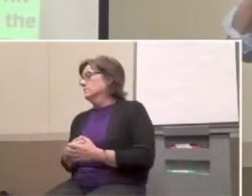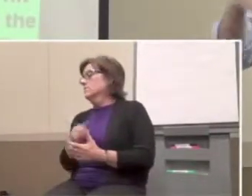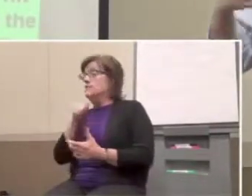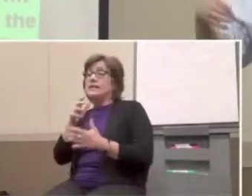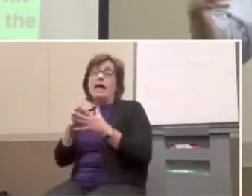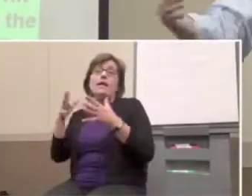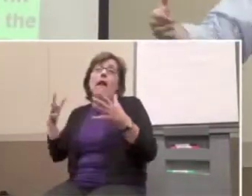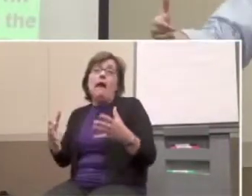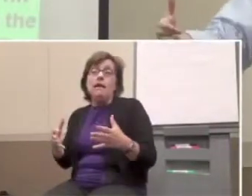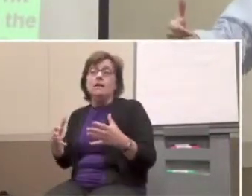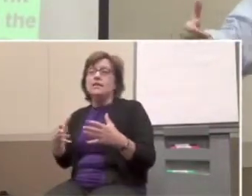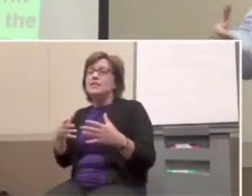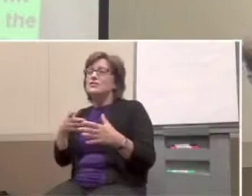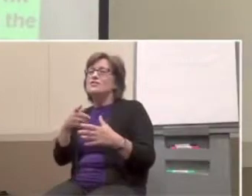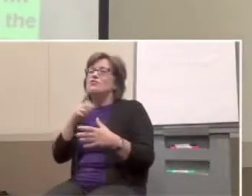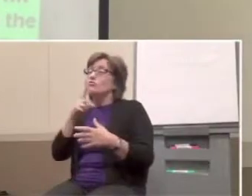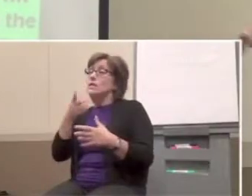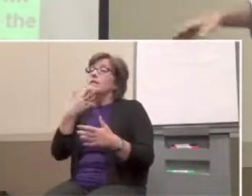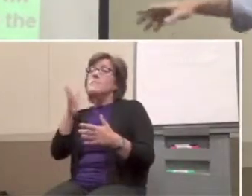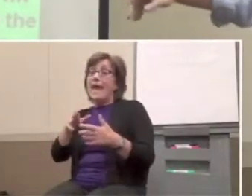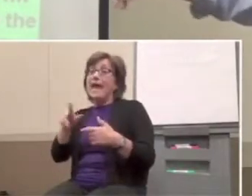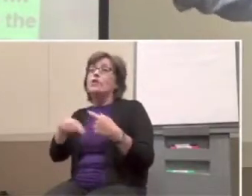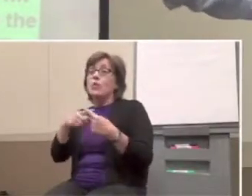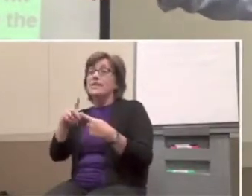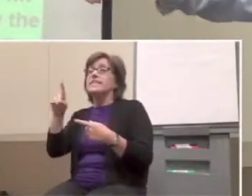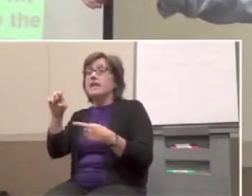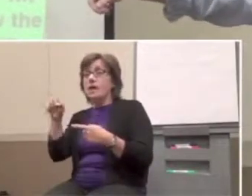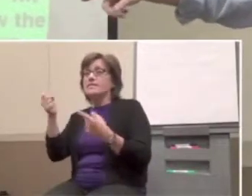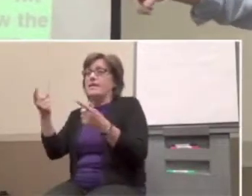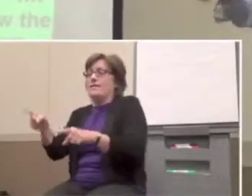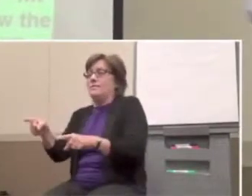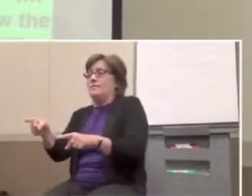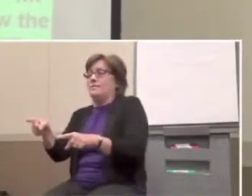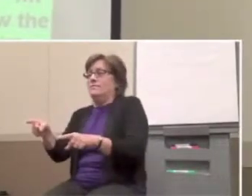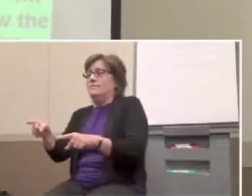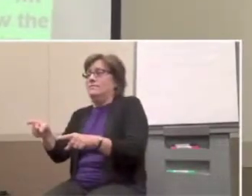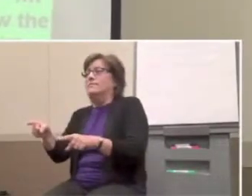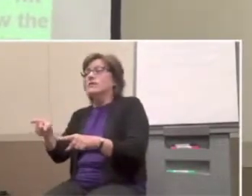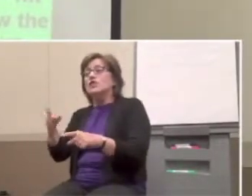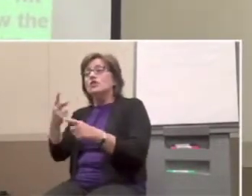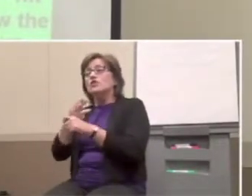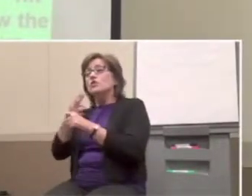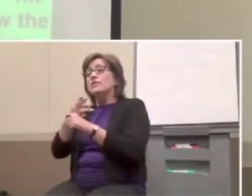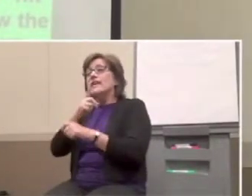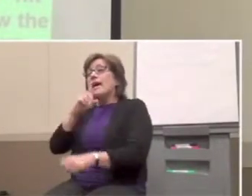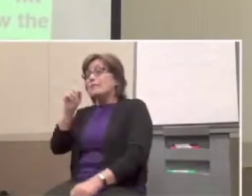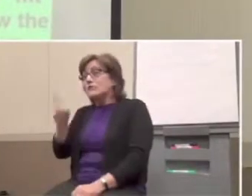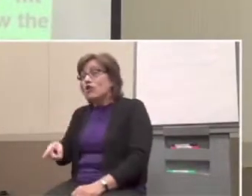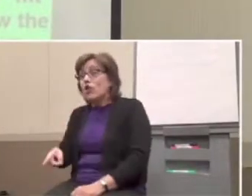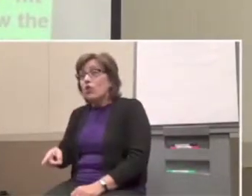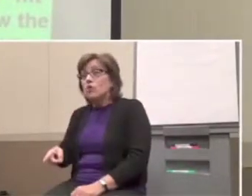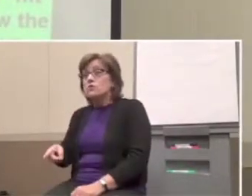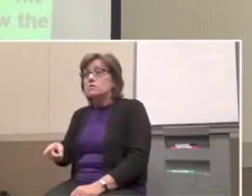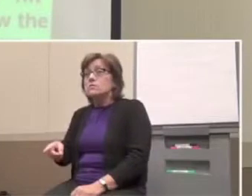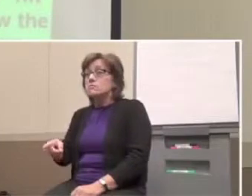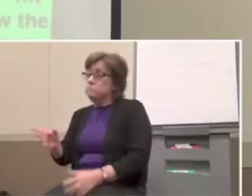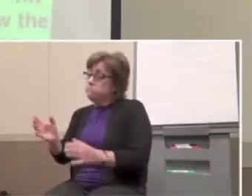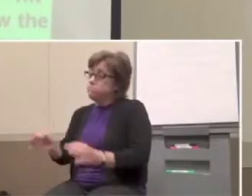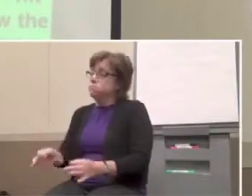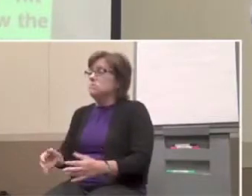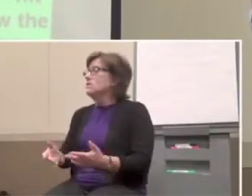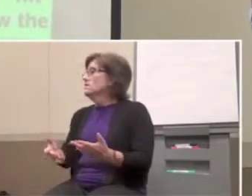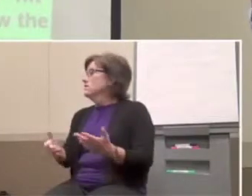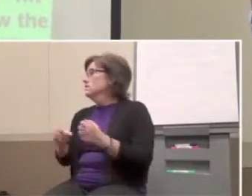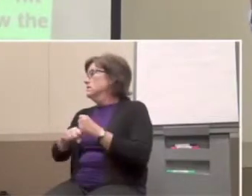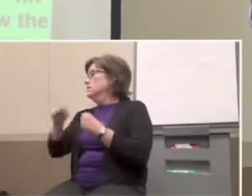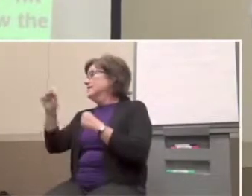just really bad when it happens. And so when you use absolutes, you're exaggerating the claim, so you have a better justification